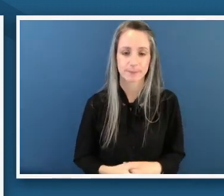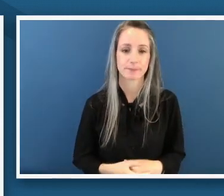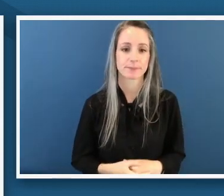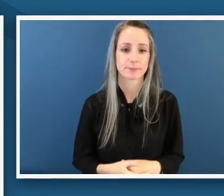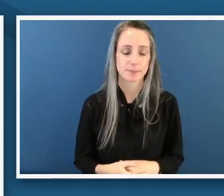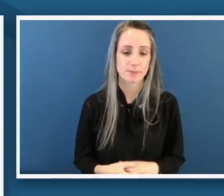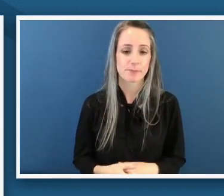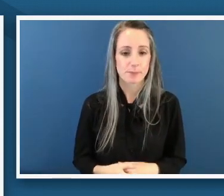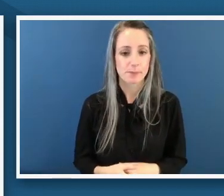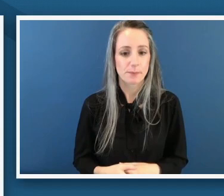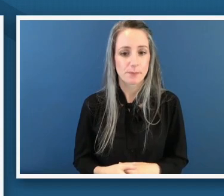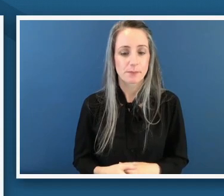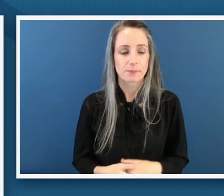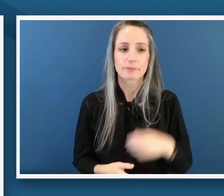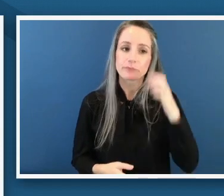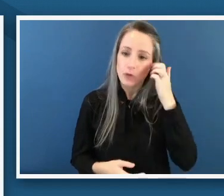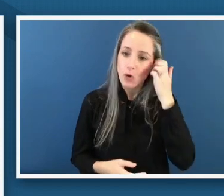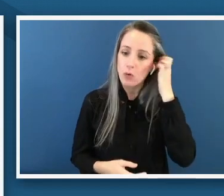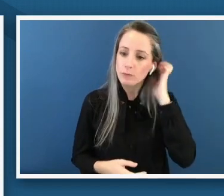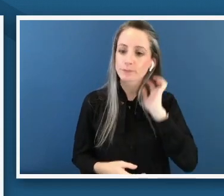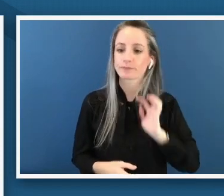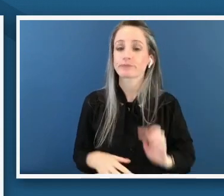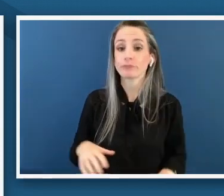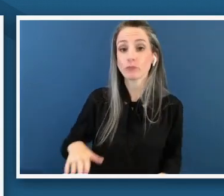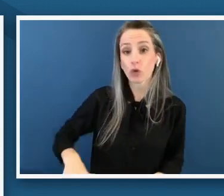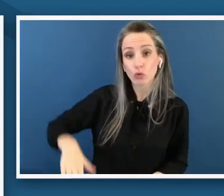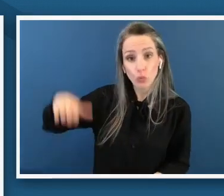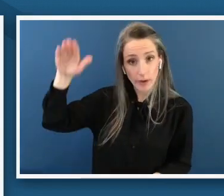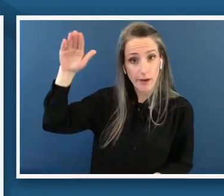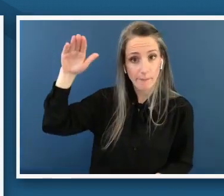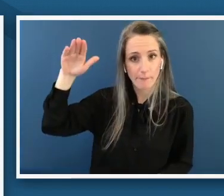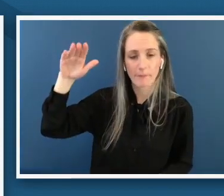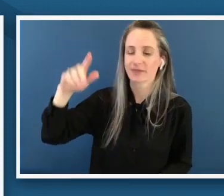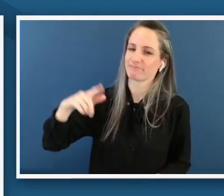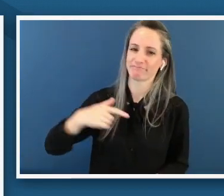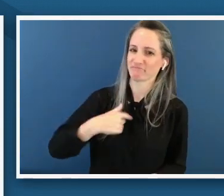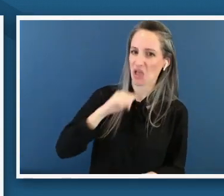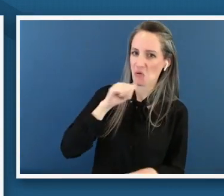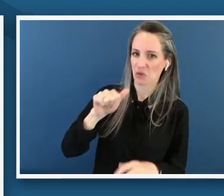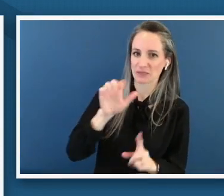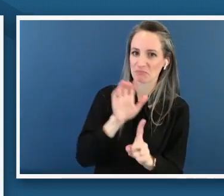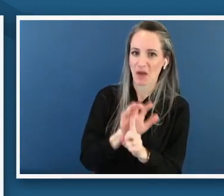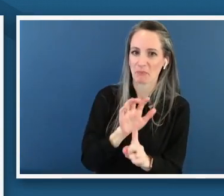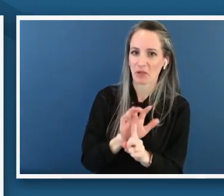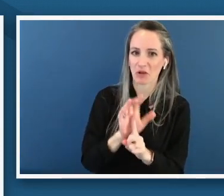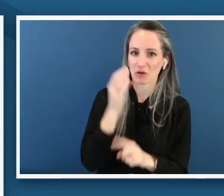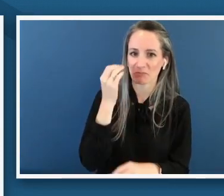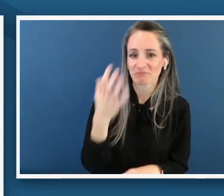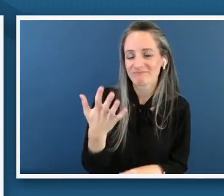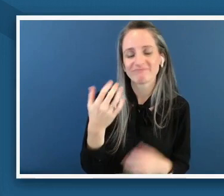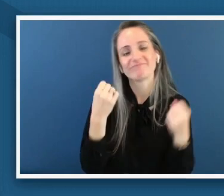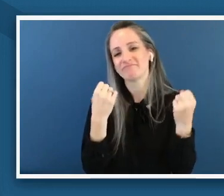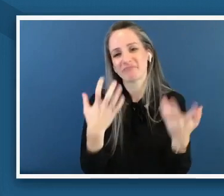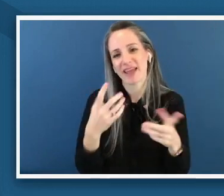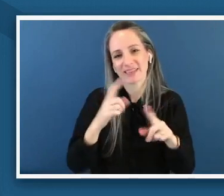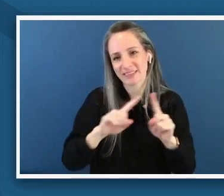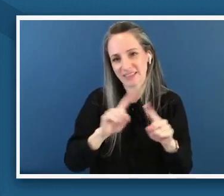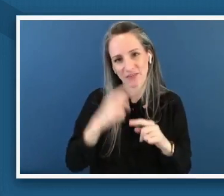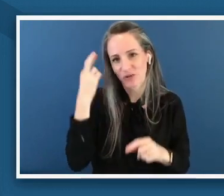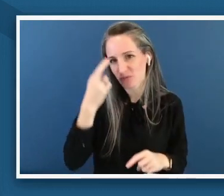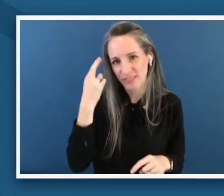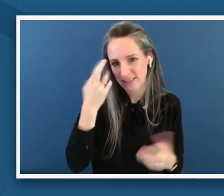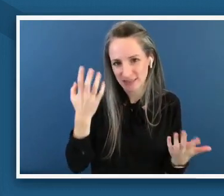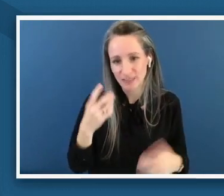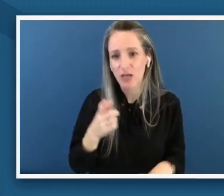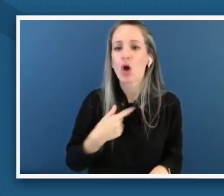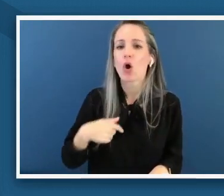growing up, gosh, I was not a very popular kid for various reasons. We traveled a lot, and then I